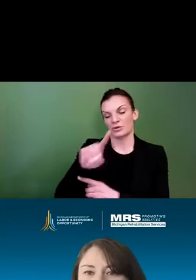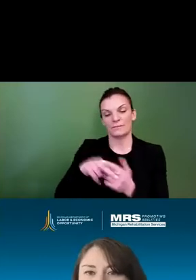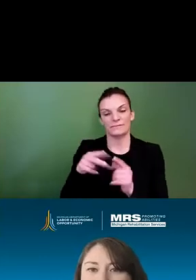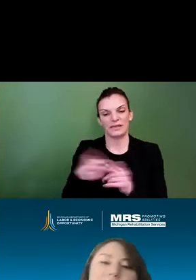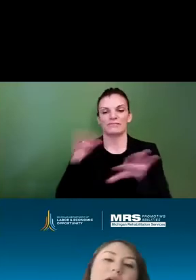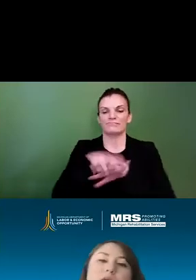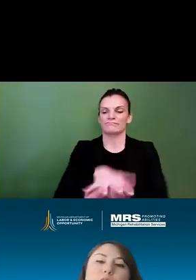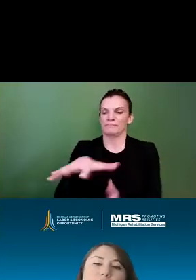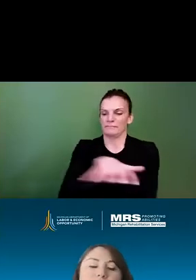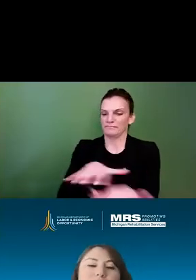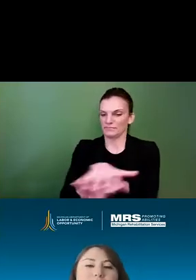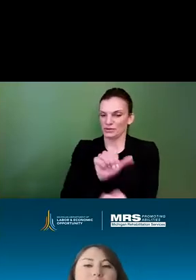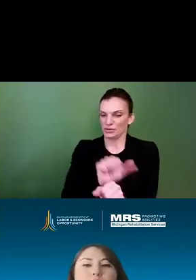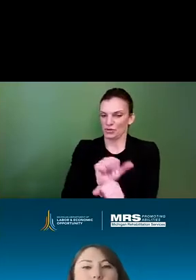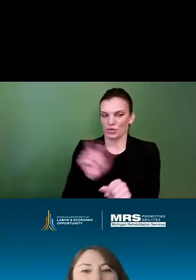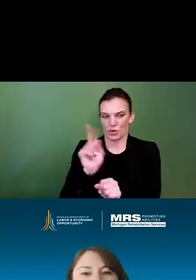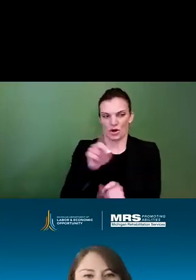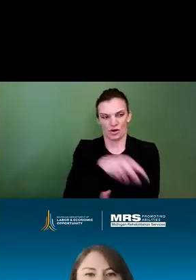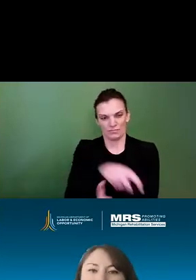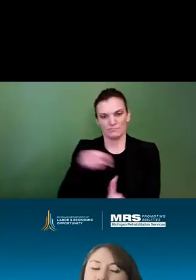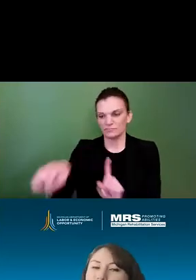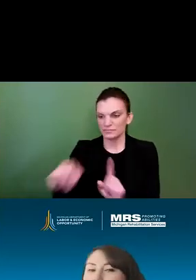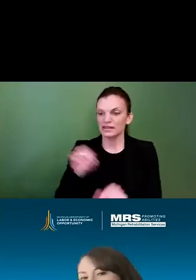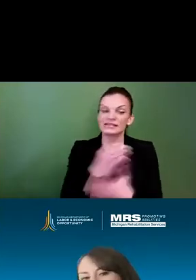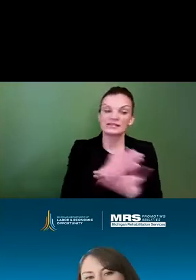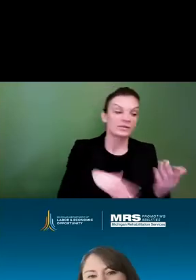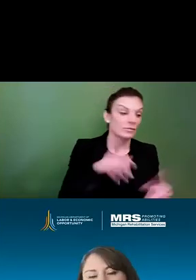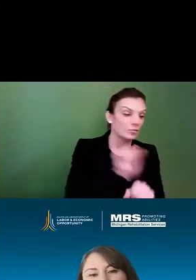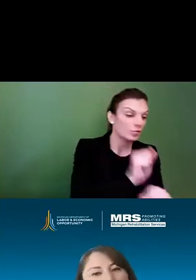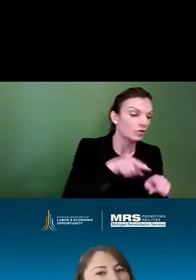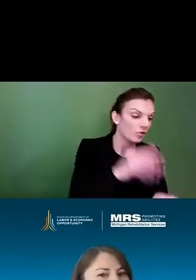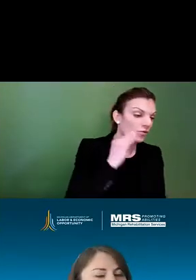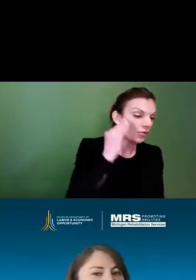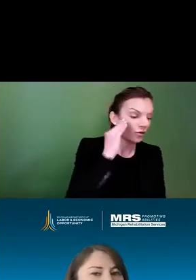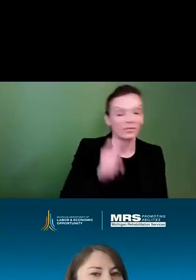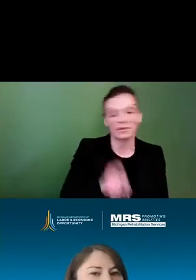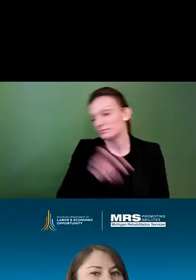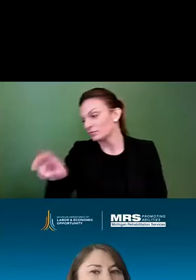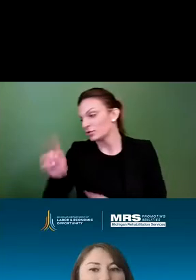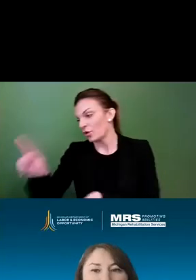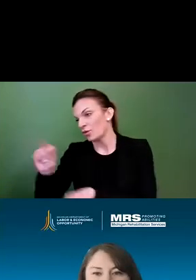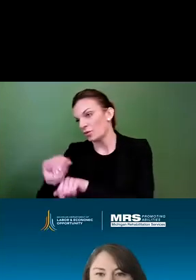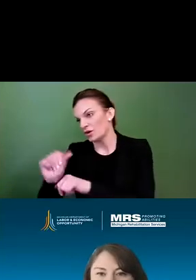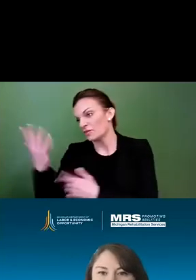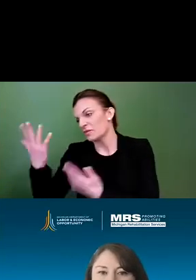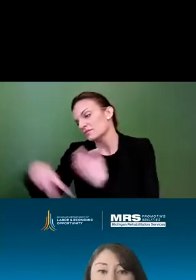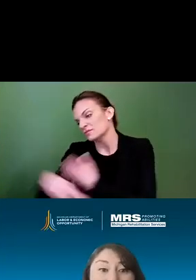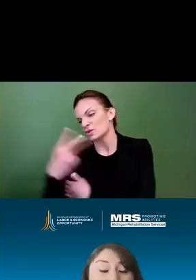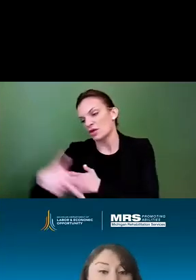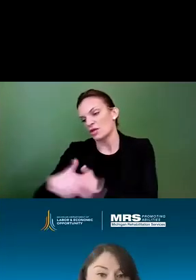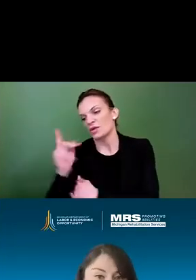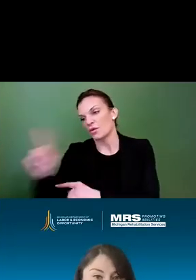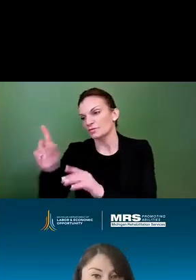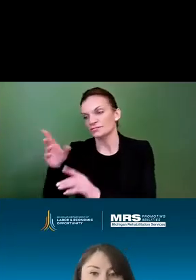in a workplace and part of the time remotely. So an example is often 2 days a week in the office and 3 days a week